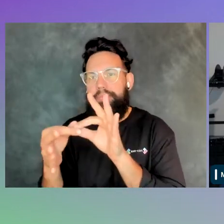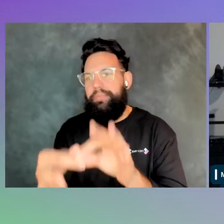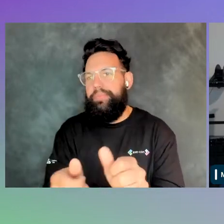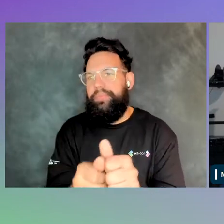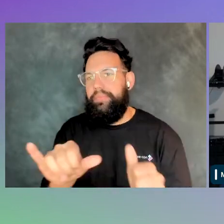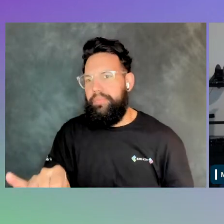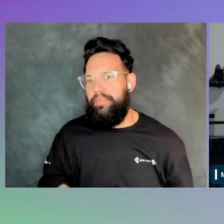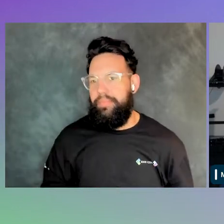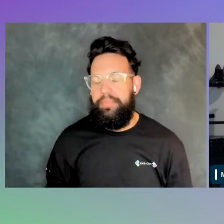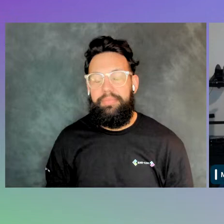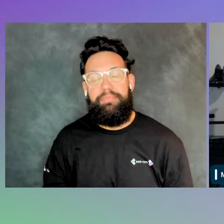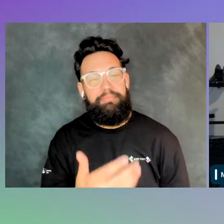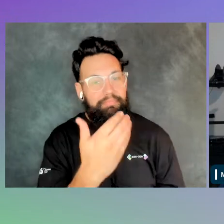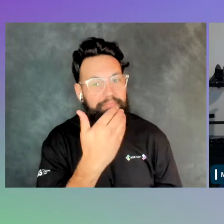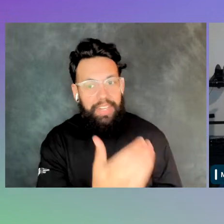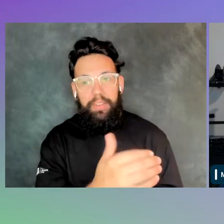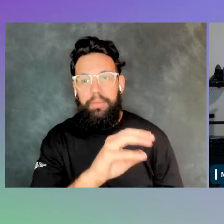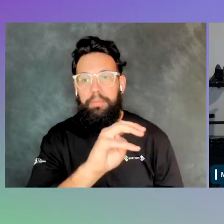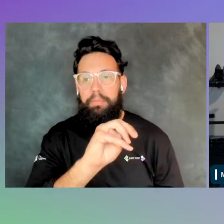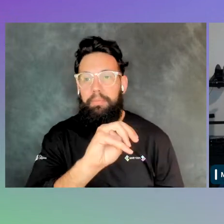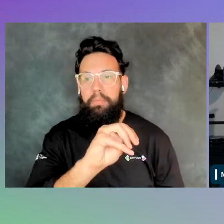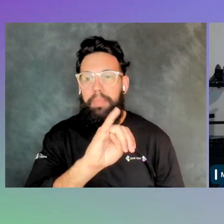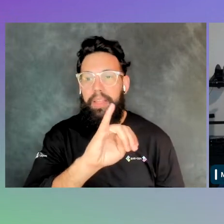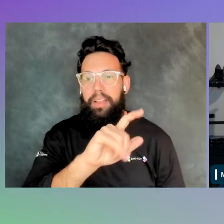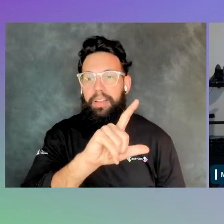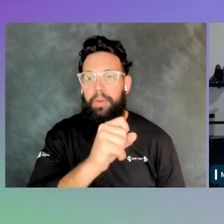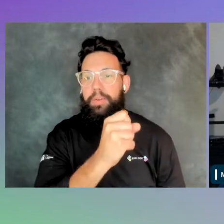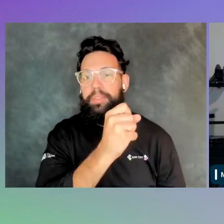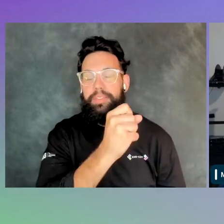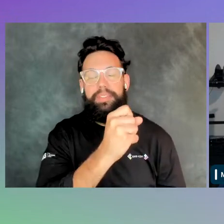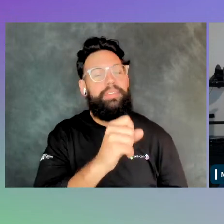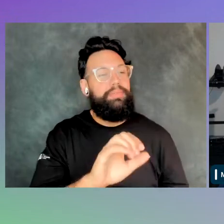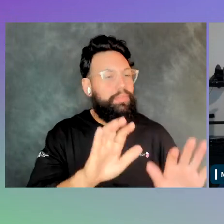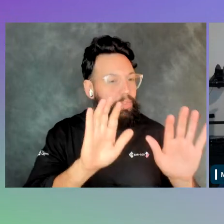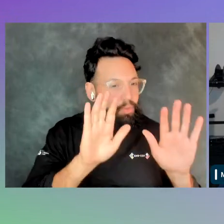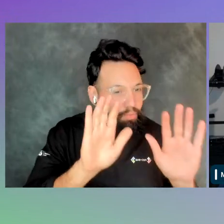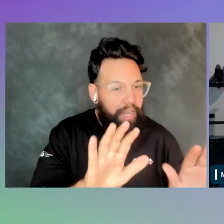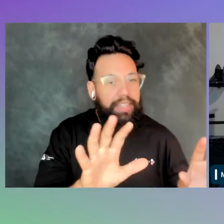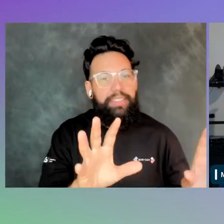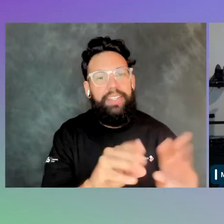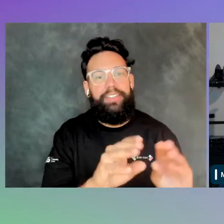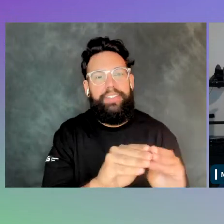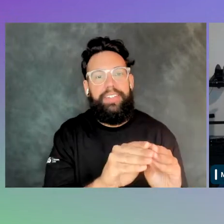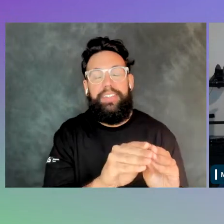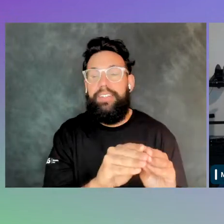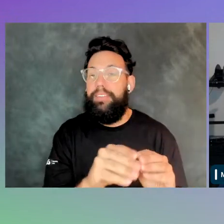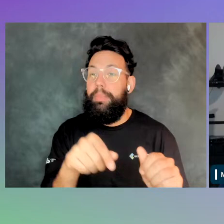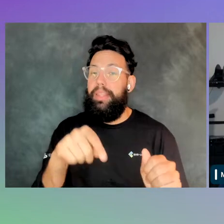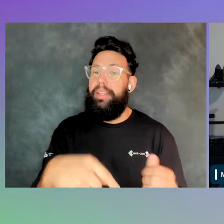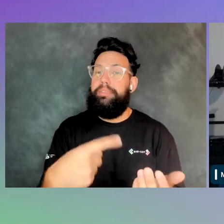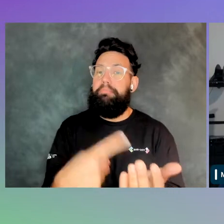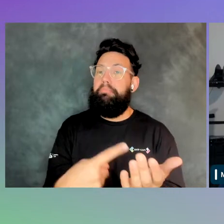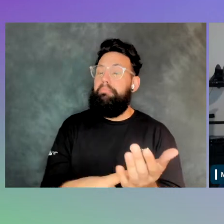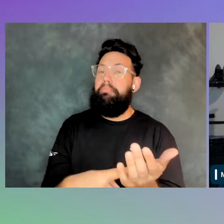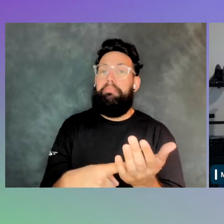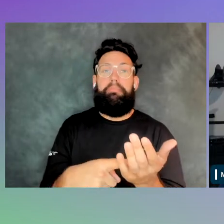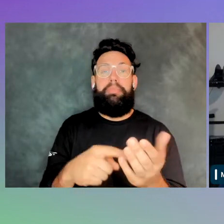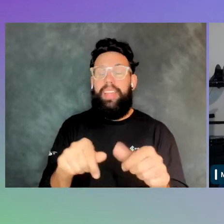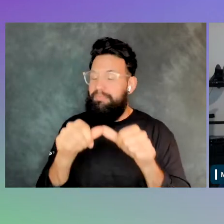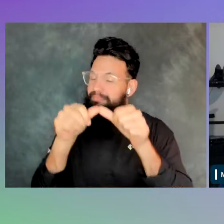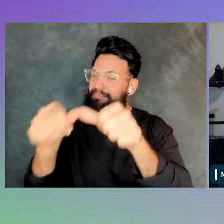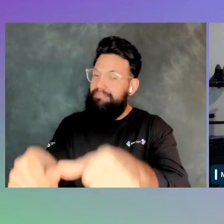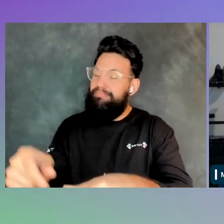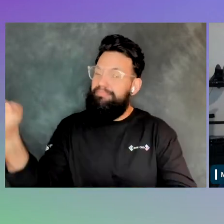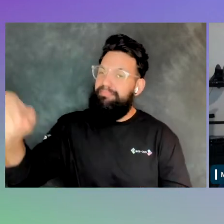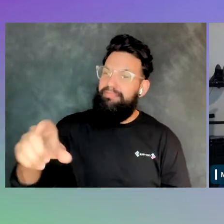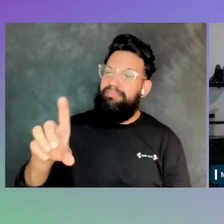I'd like to thank Milos for a great session. A friendly reminder, you can continue our conversation on the community Discord. If you haven't